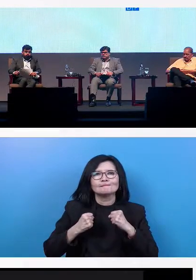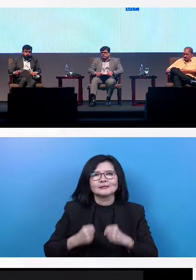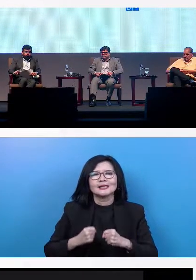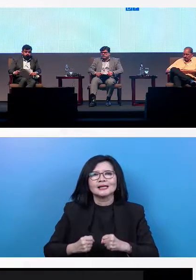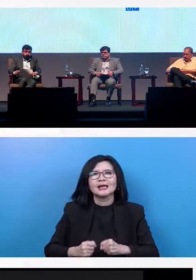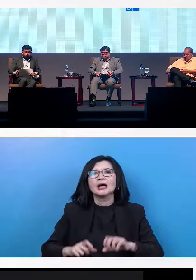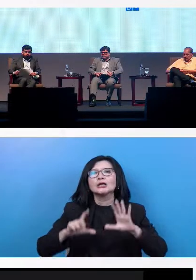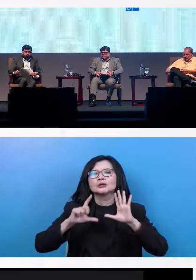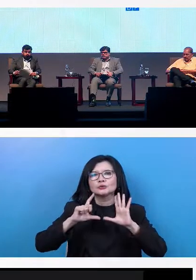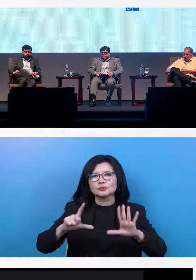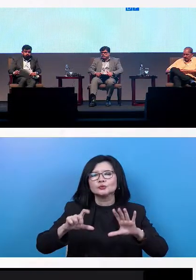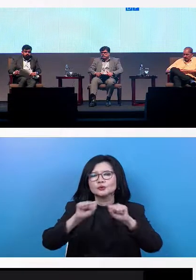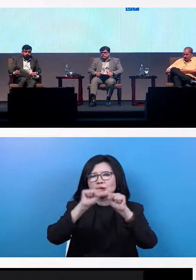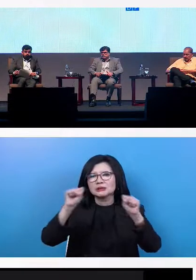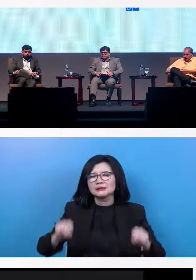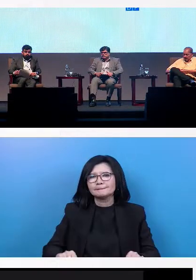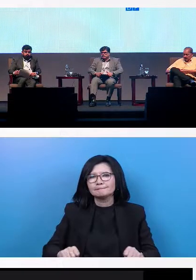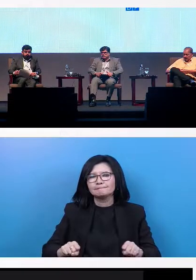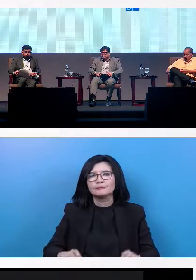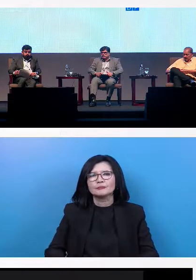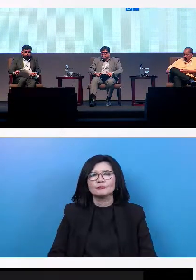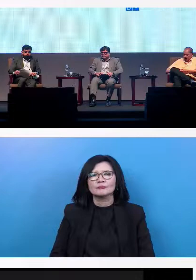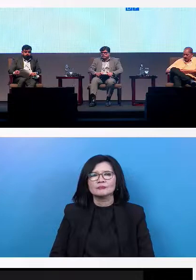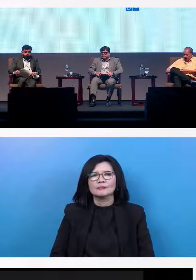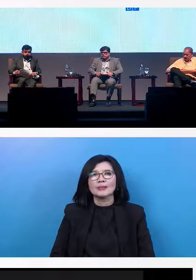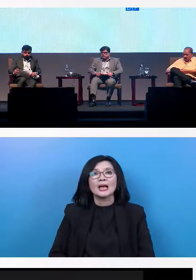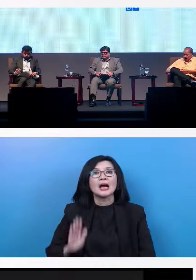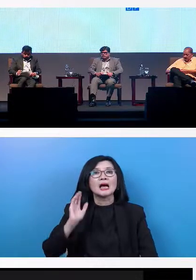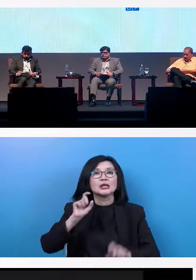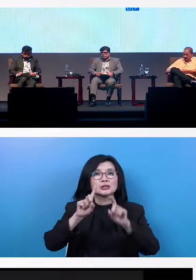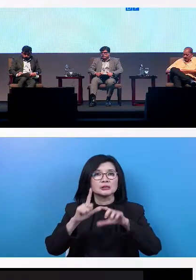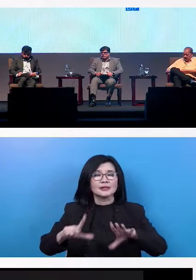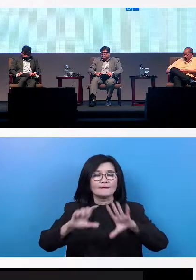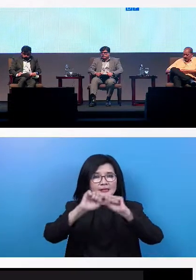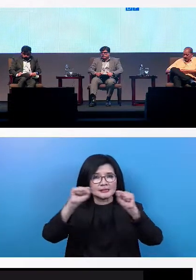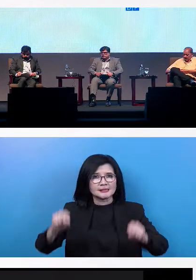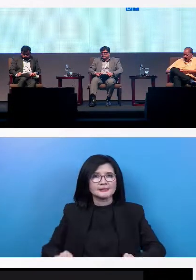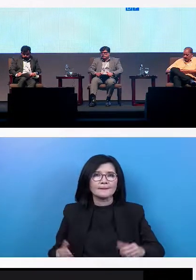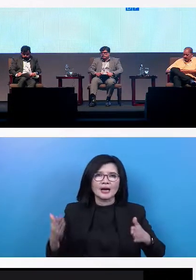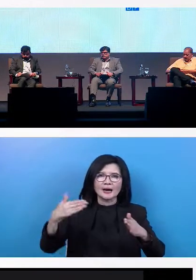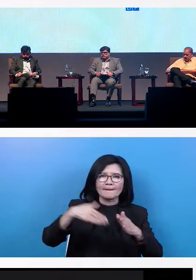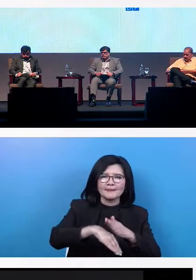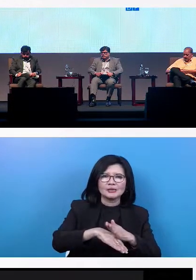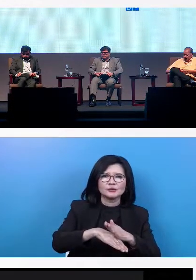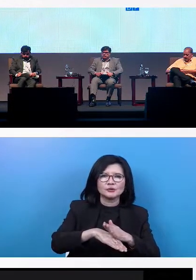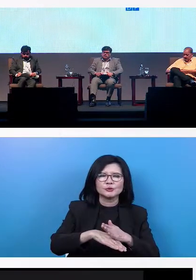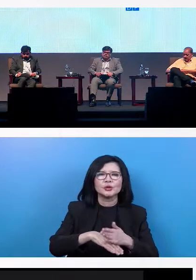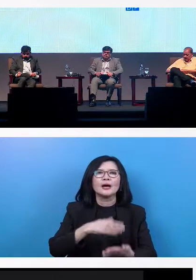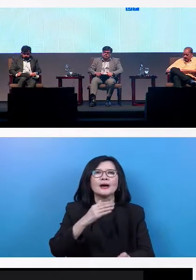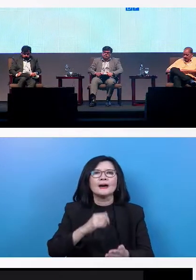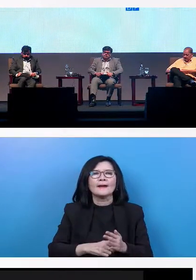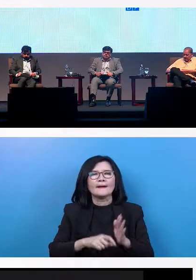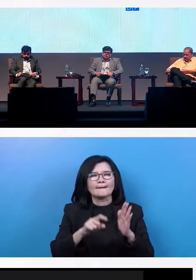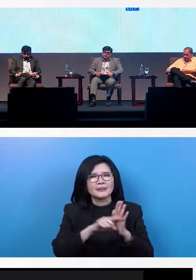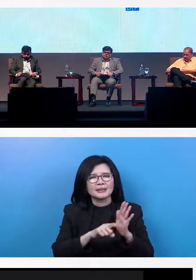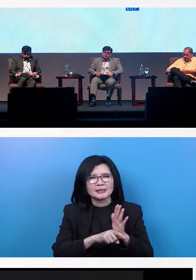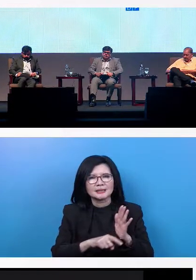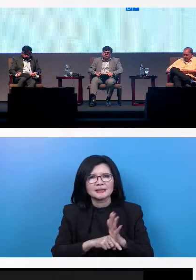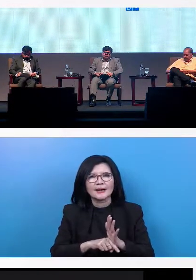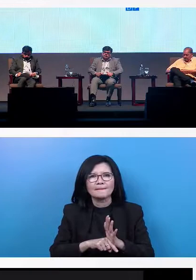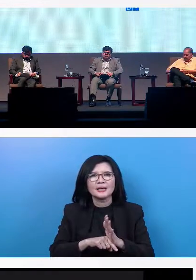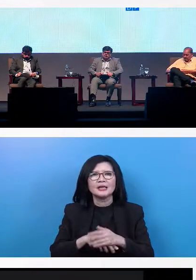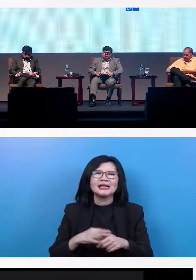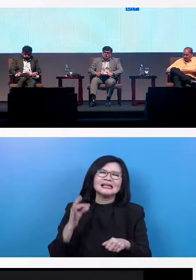us, which go into how we use pricing for incentives for risk reduction, how we have